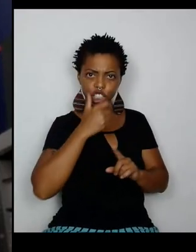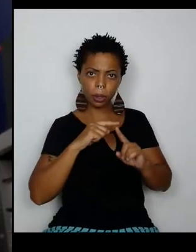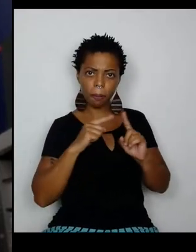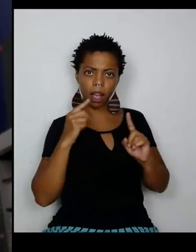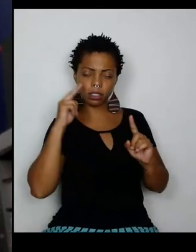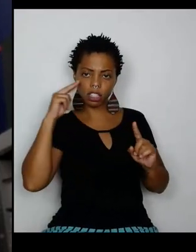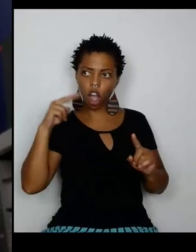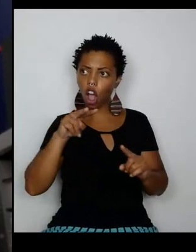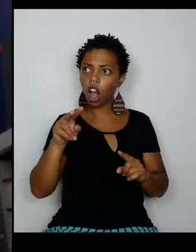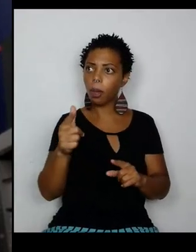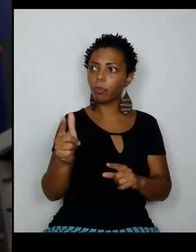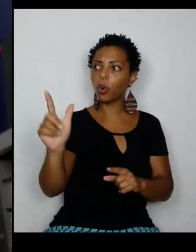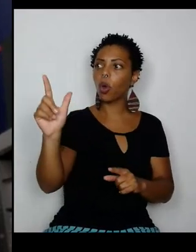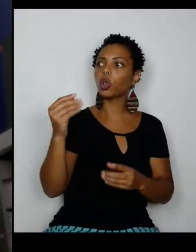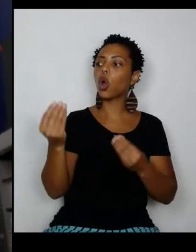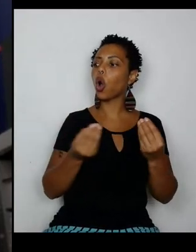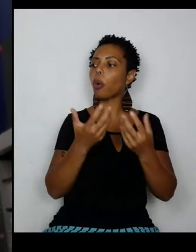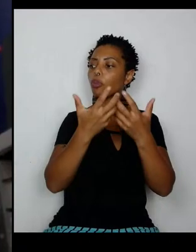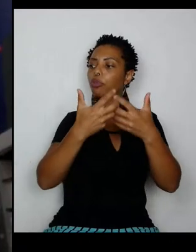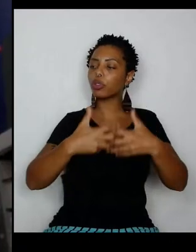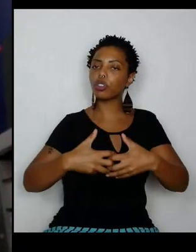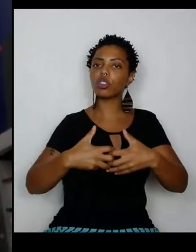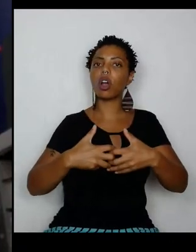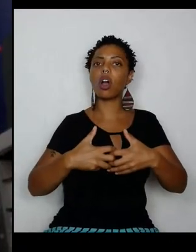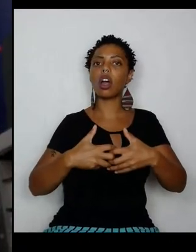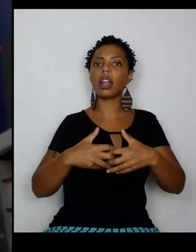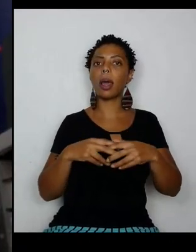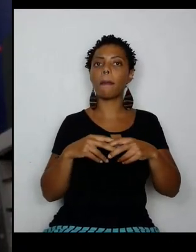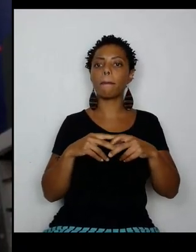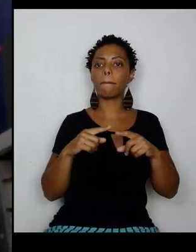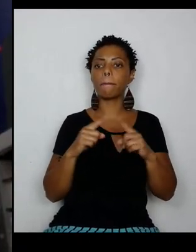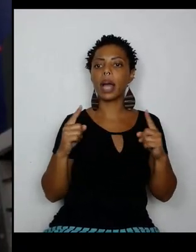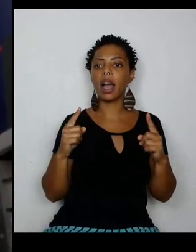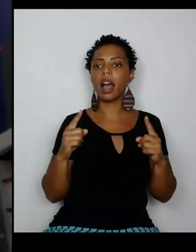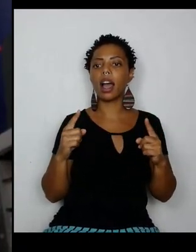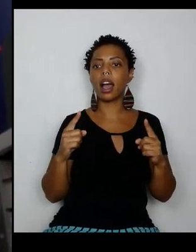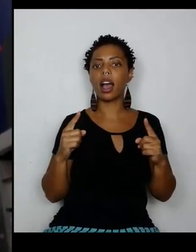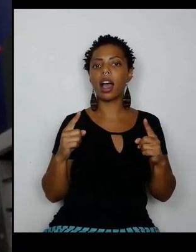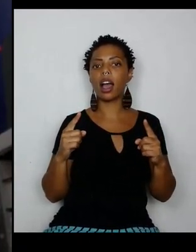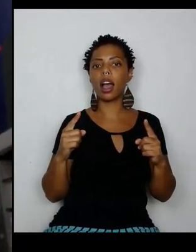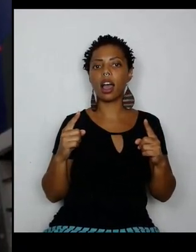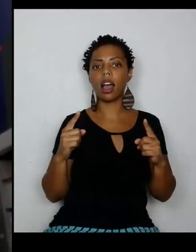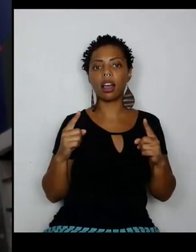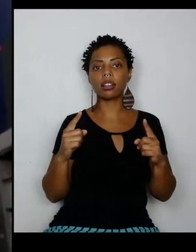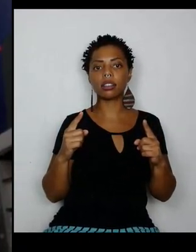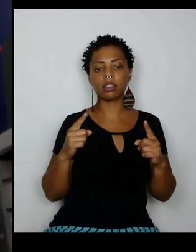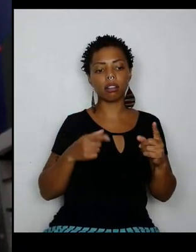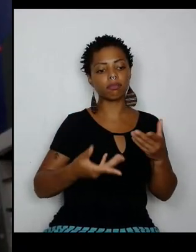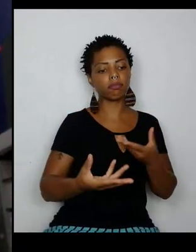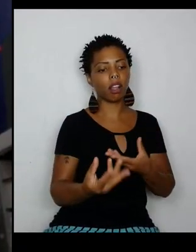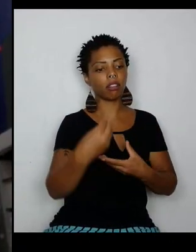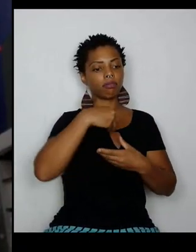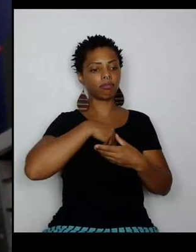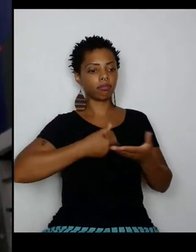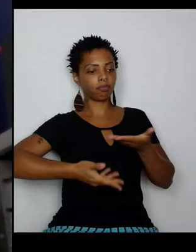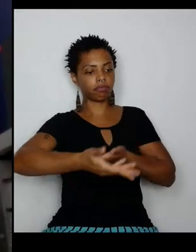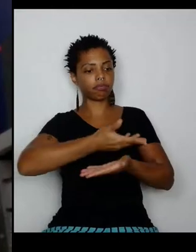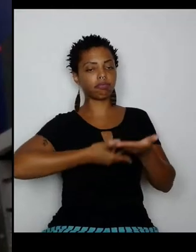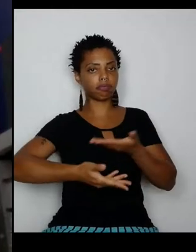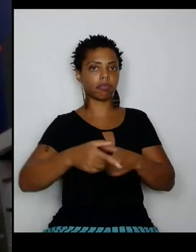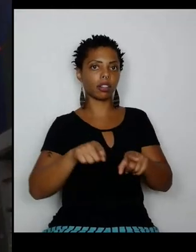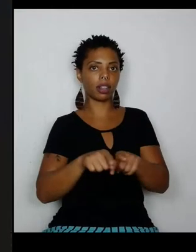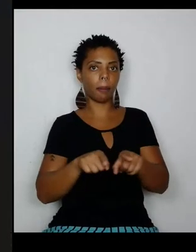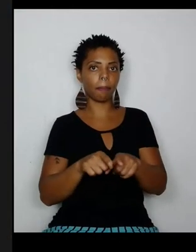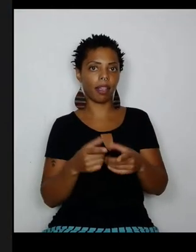that perspective that gaze to the other and i think that this is an opportunity uh that is